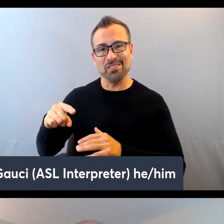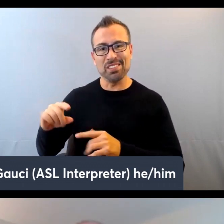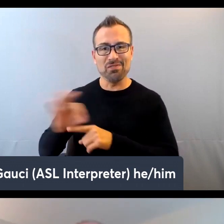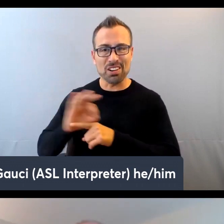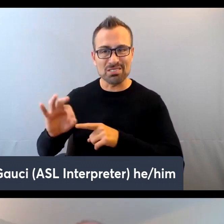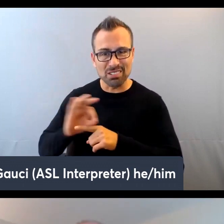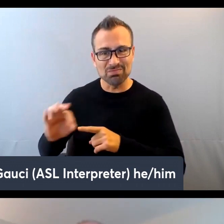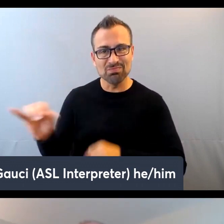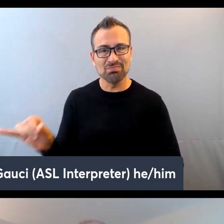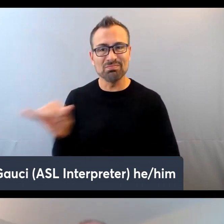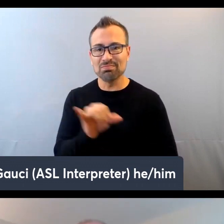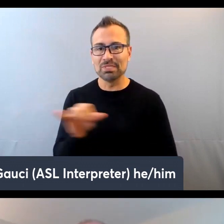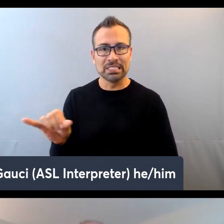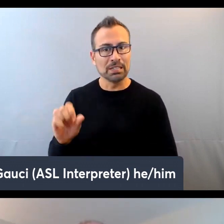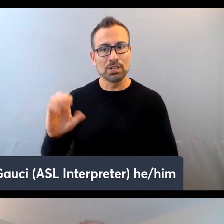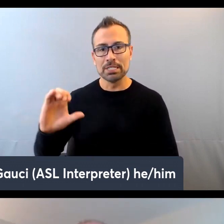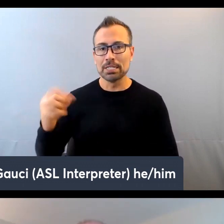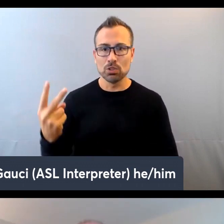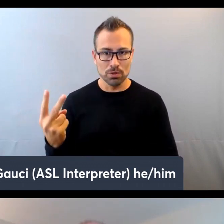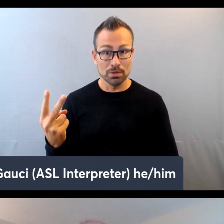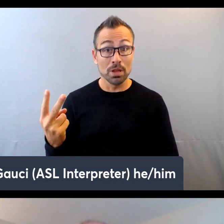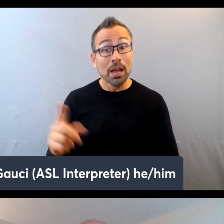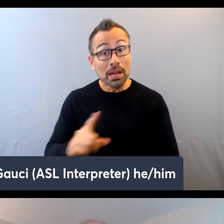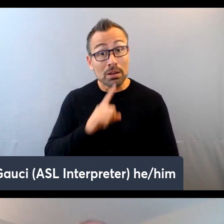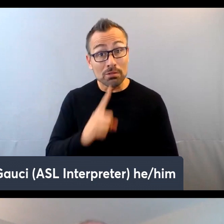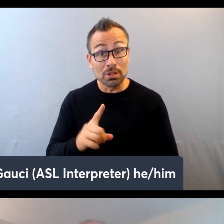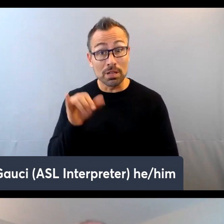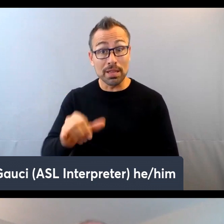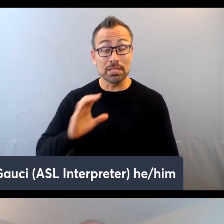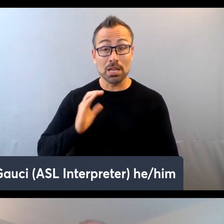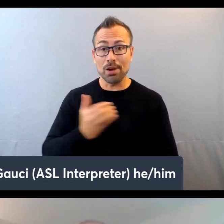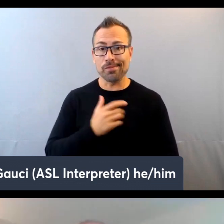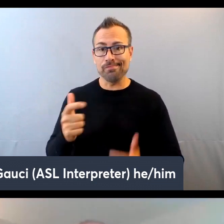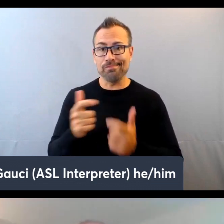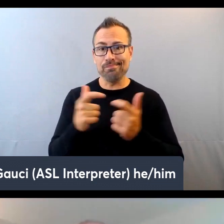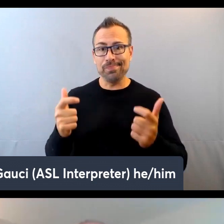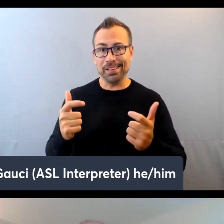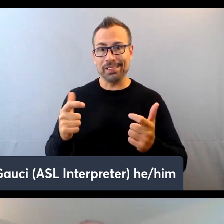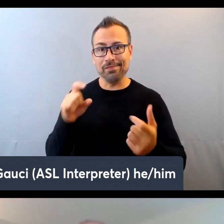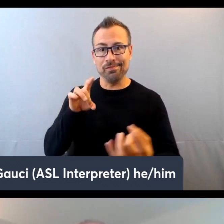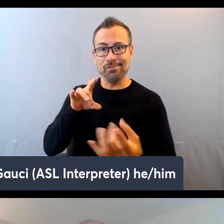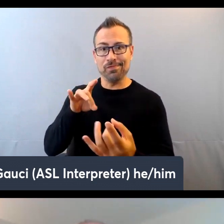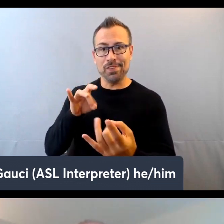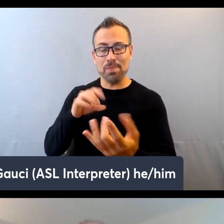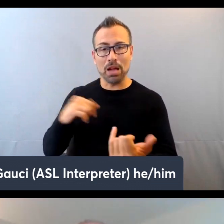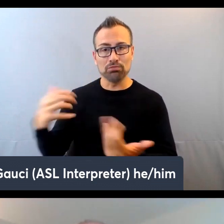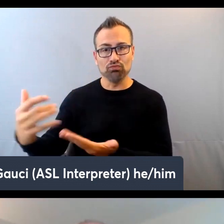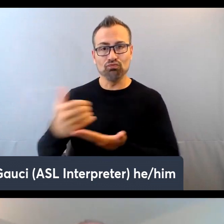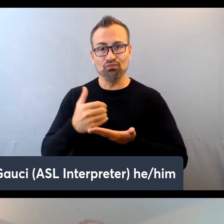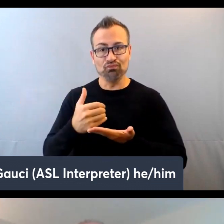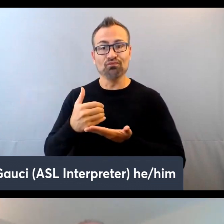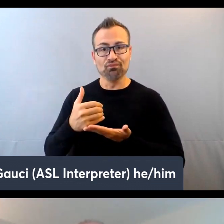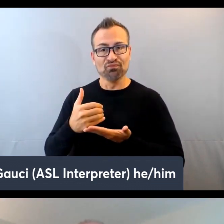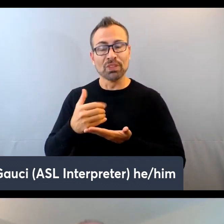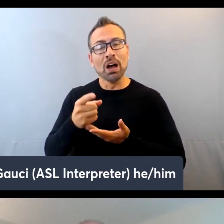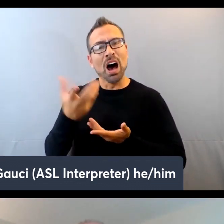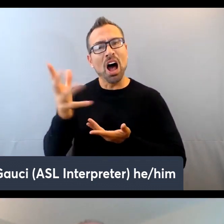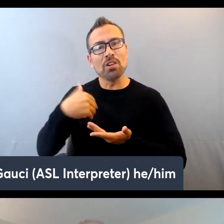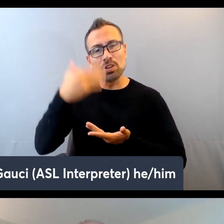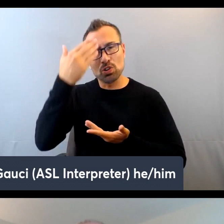way. And really, that's been our biggest piece of feedback from customers, is that I already